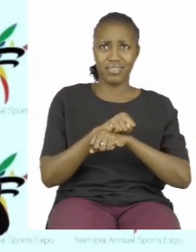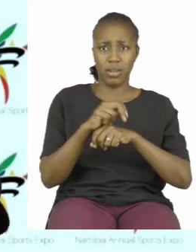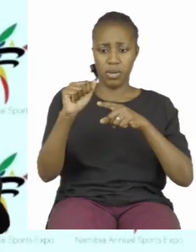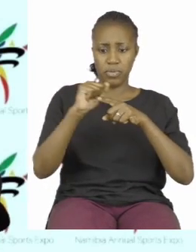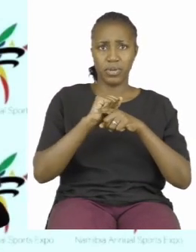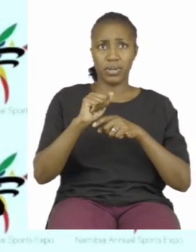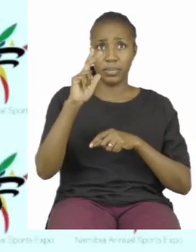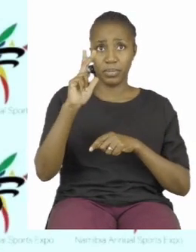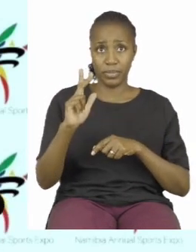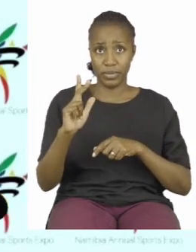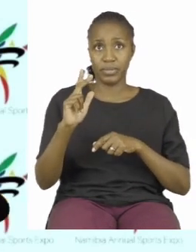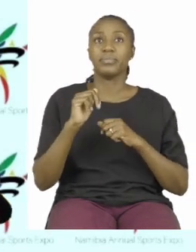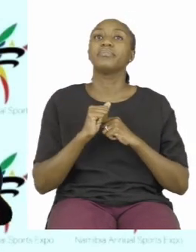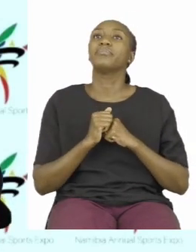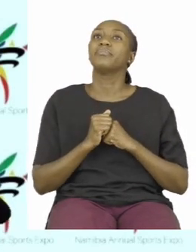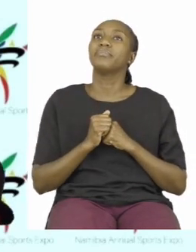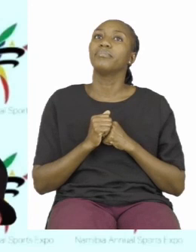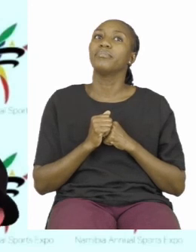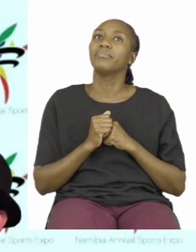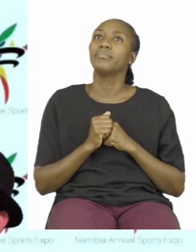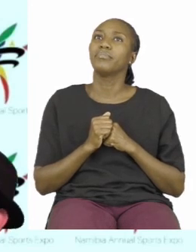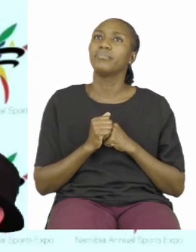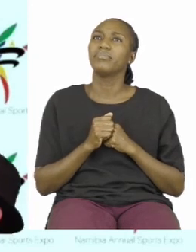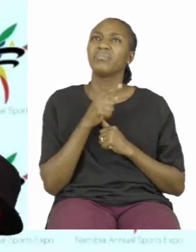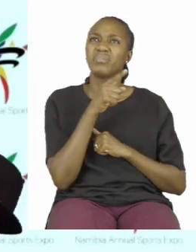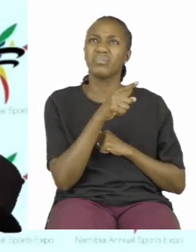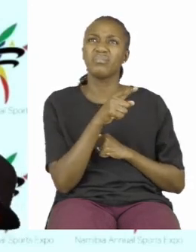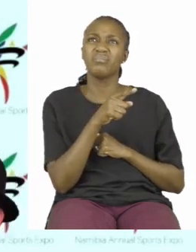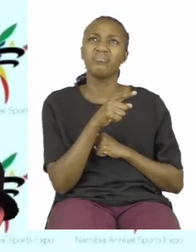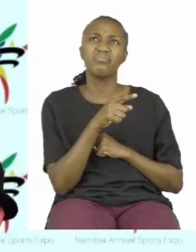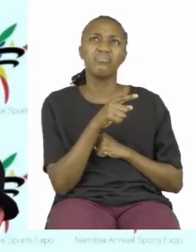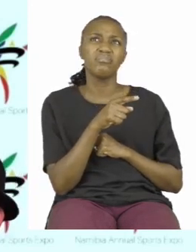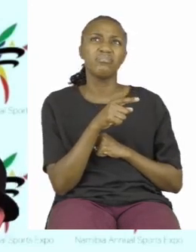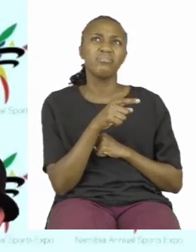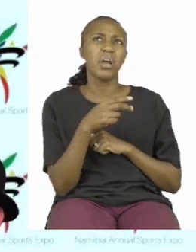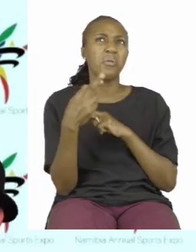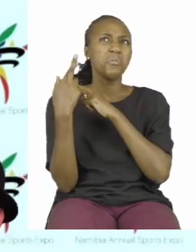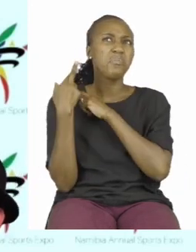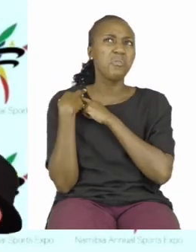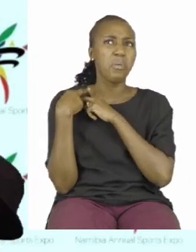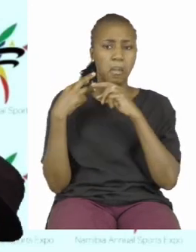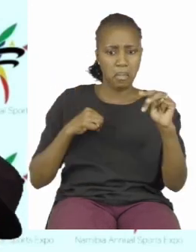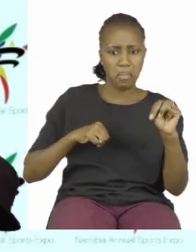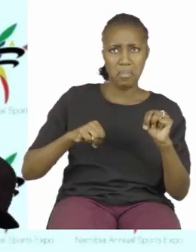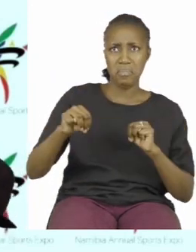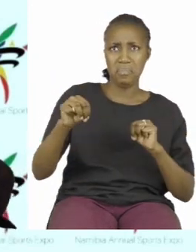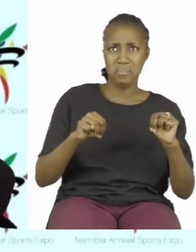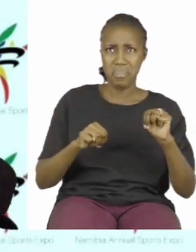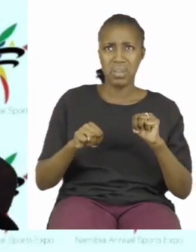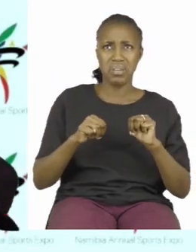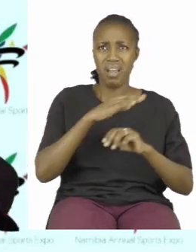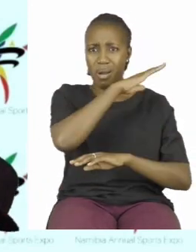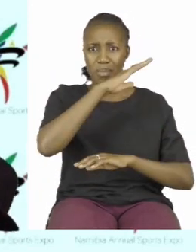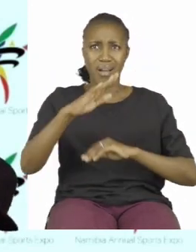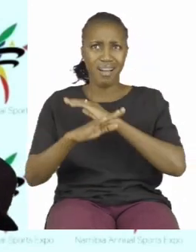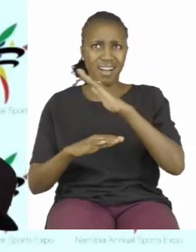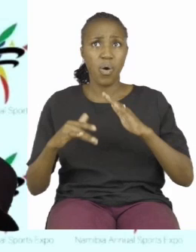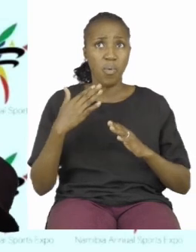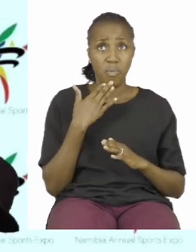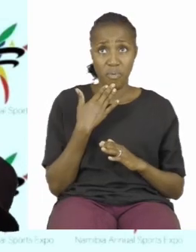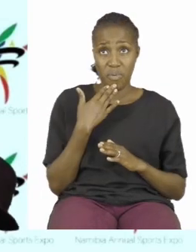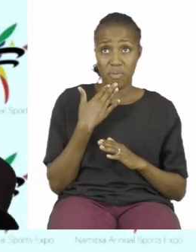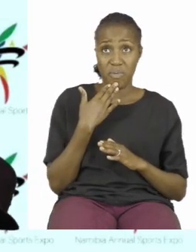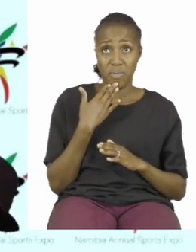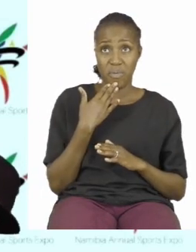Sensei. Os. Who is responsible for managing karate in the land of the brave? So we